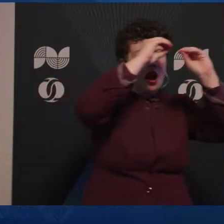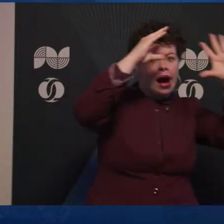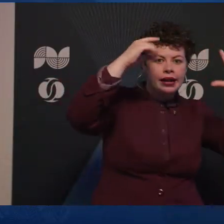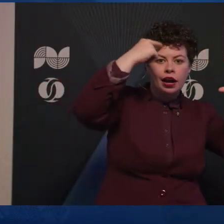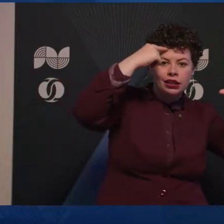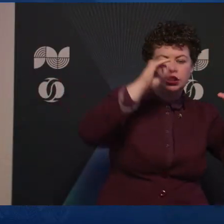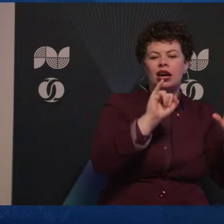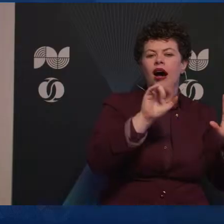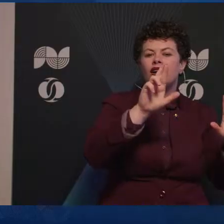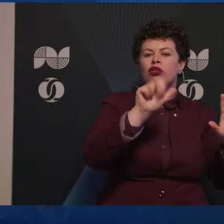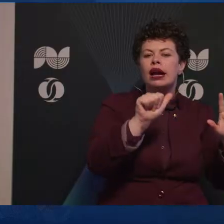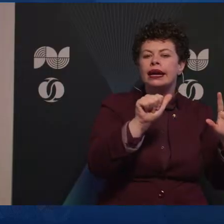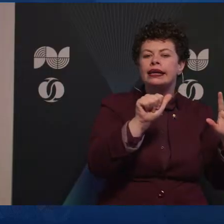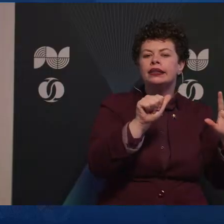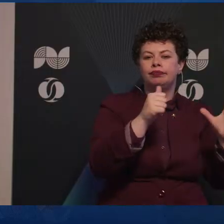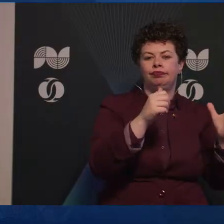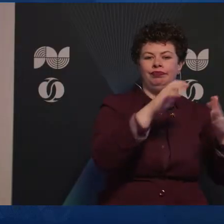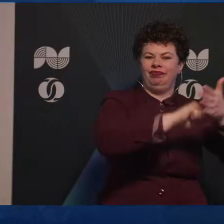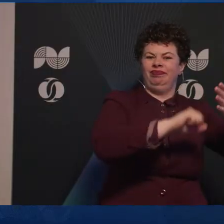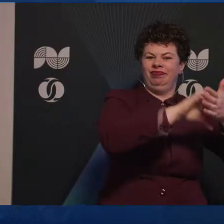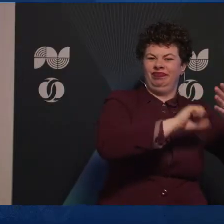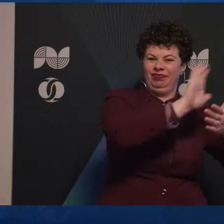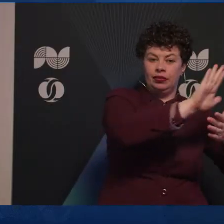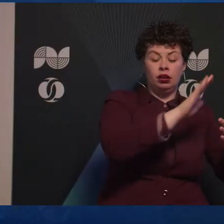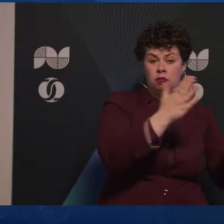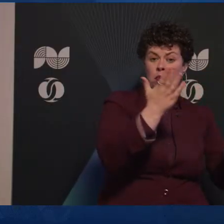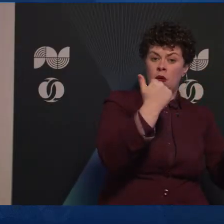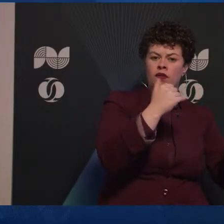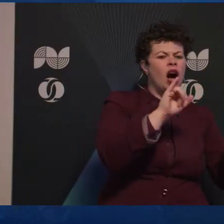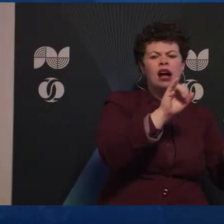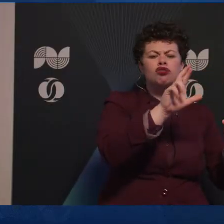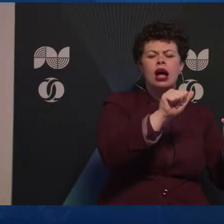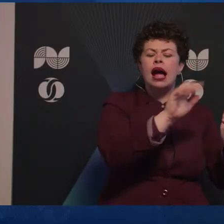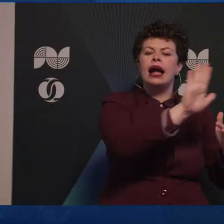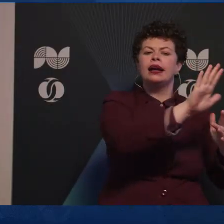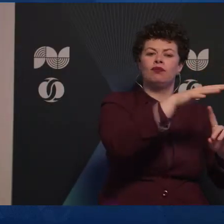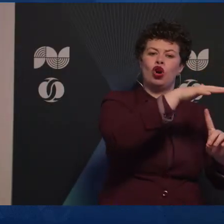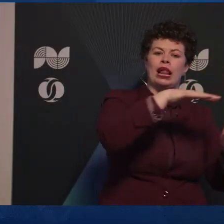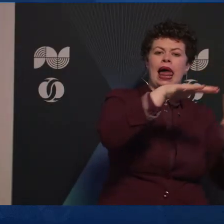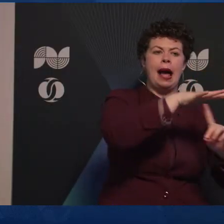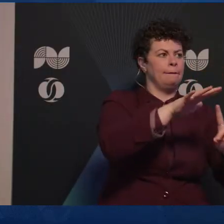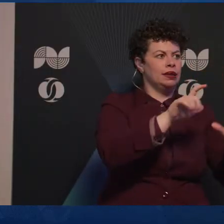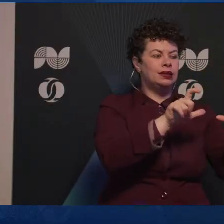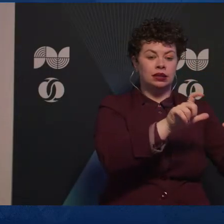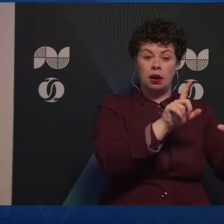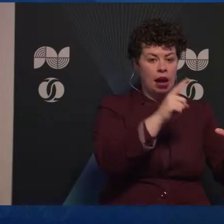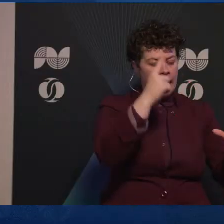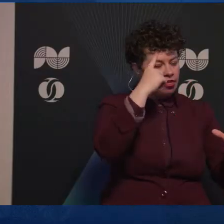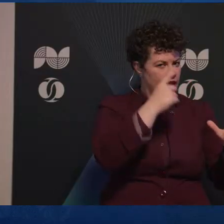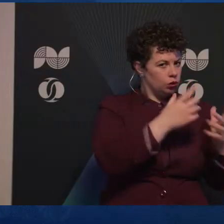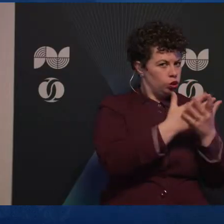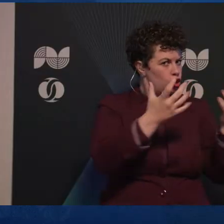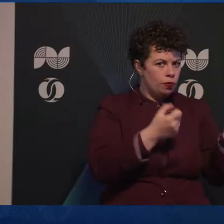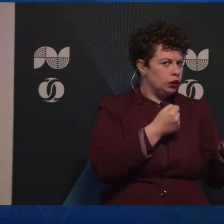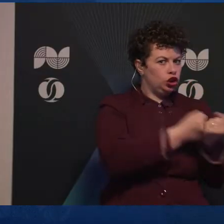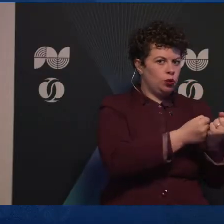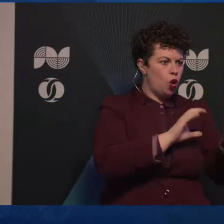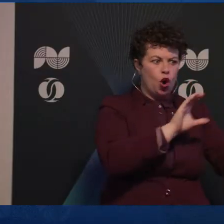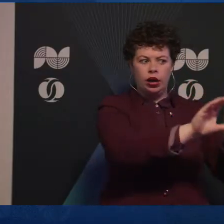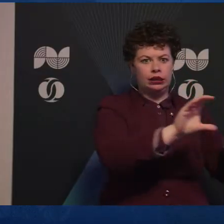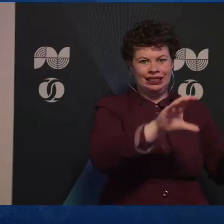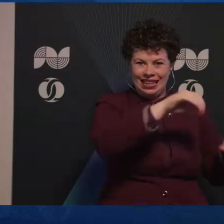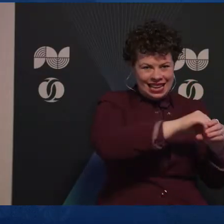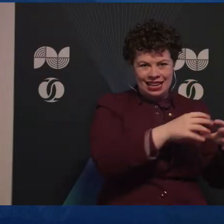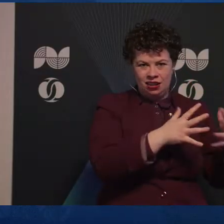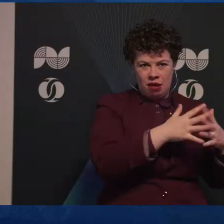IRA was wonderful as a climate instrument. I also think it was excessive on subsidies because both subsidies on